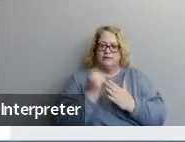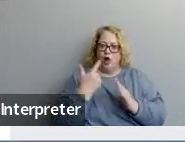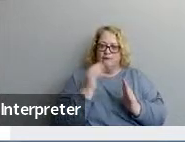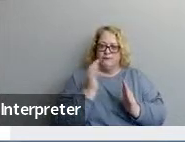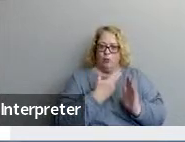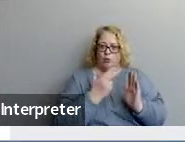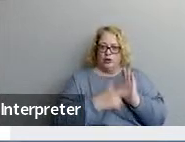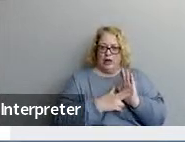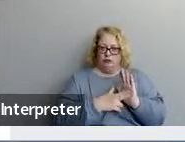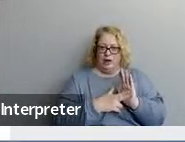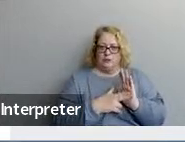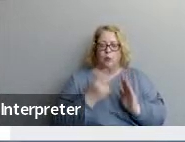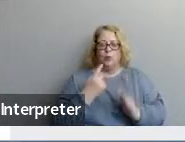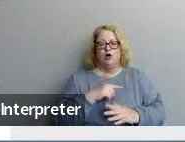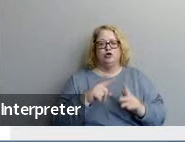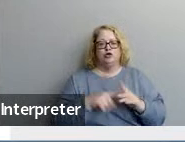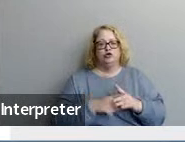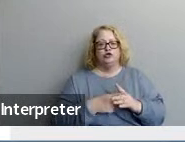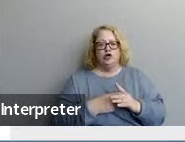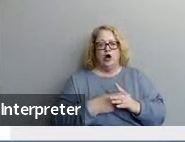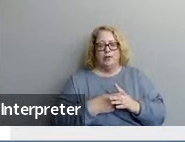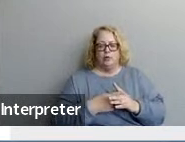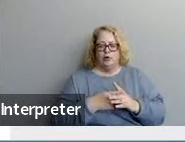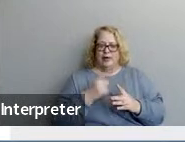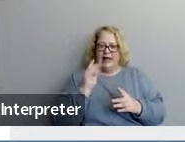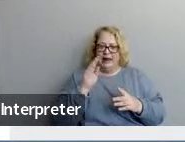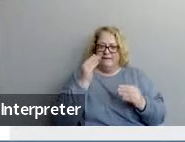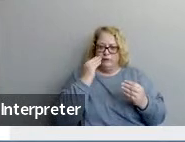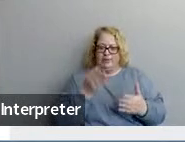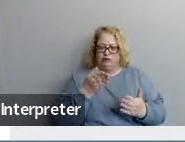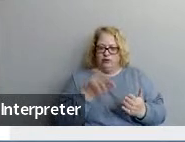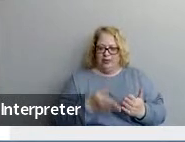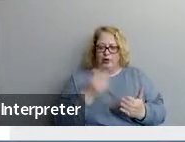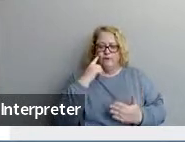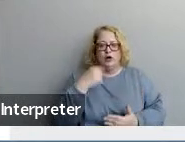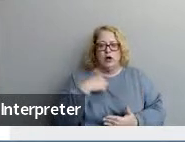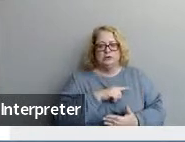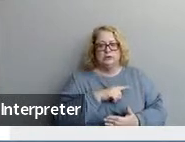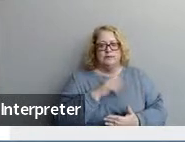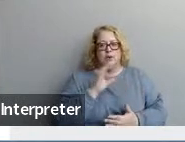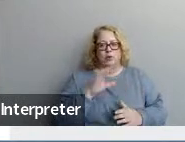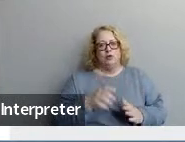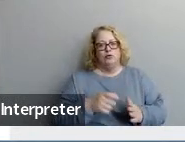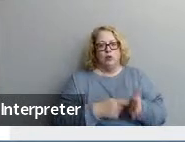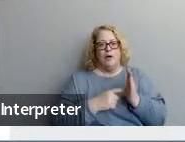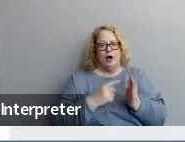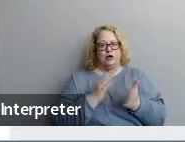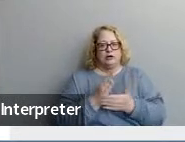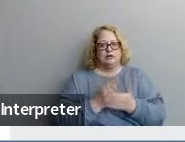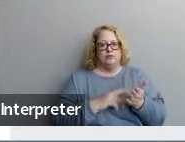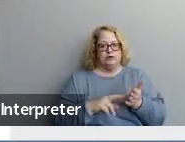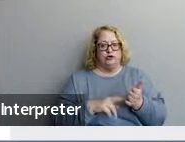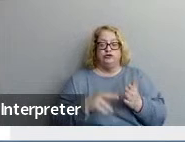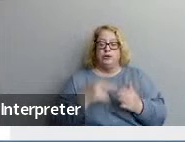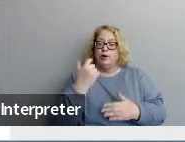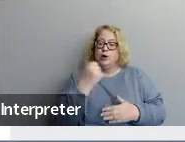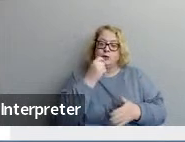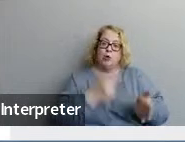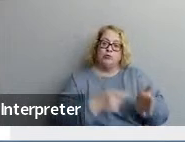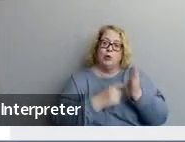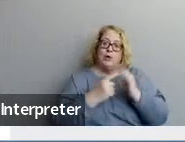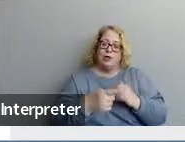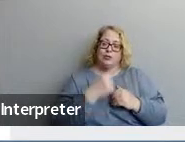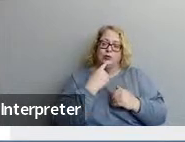have. We're going to start putting some of that information on there for us, but it's going to take a little bit of research because we don't require them to